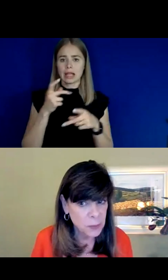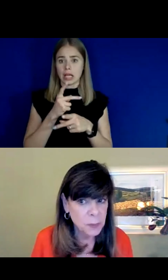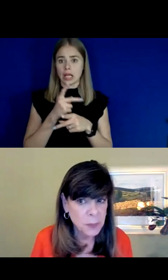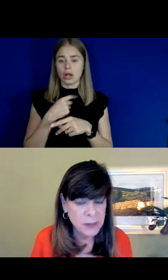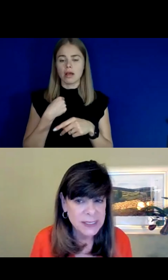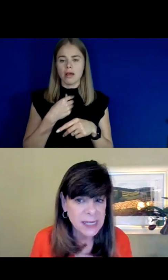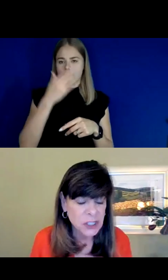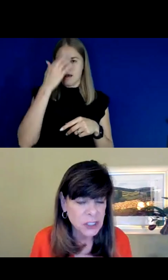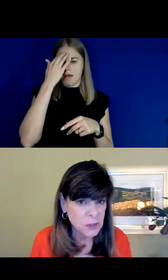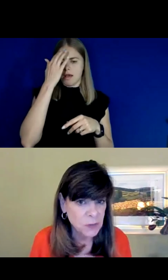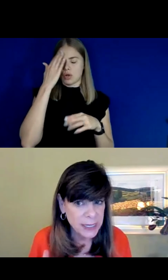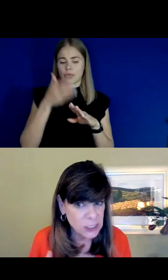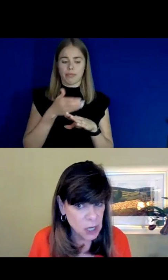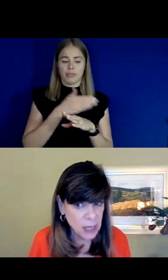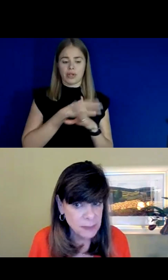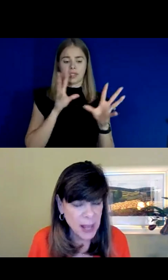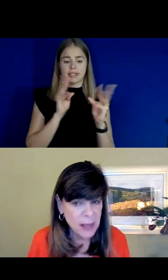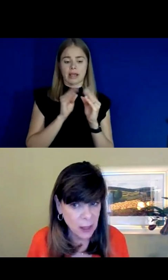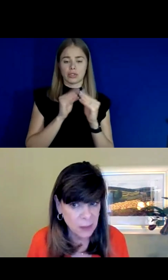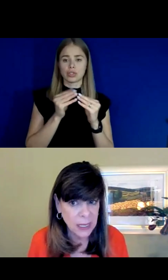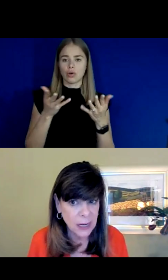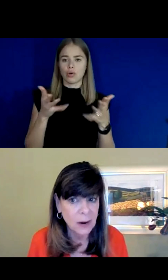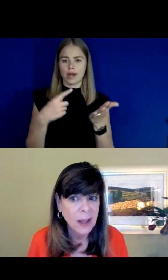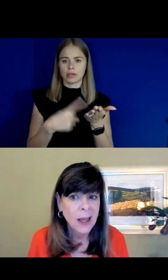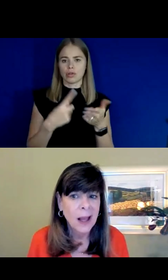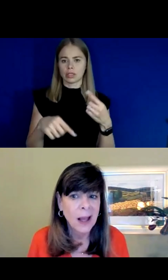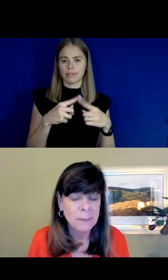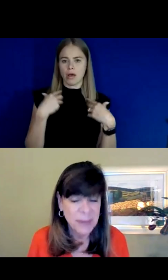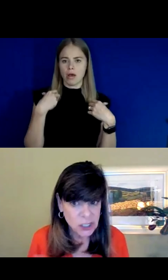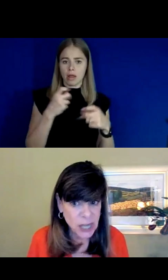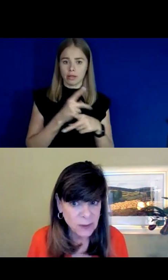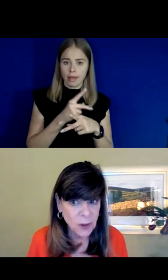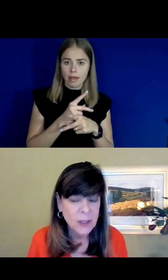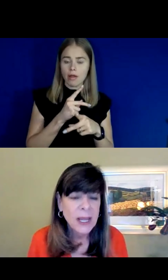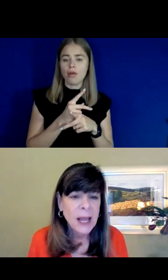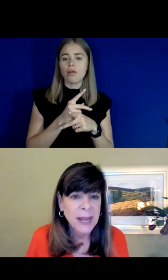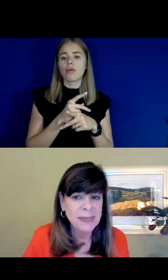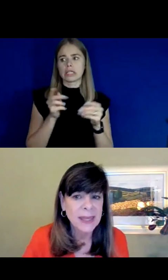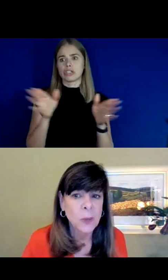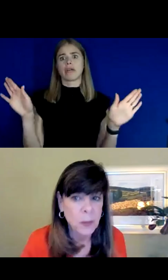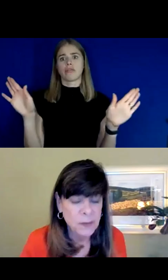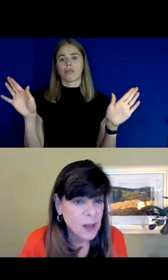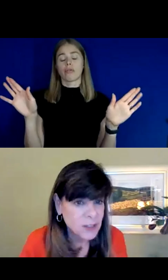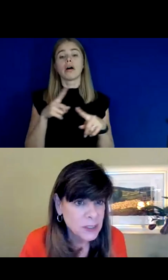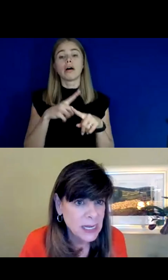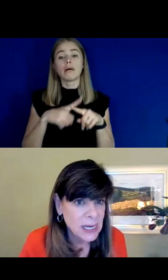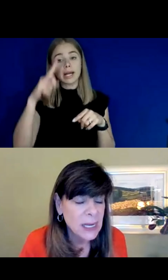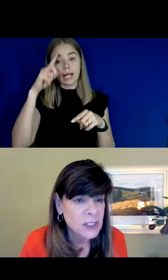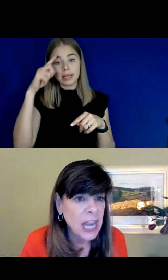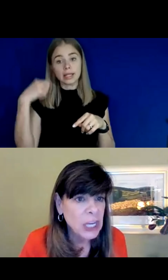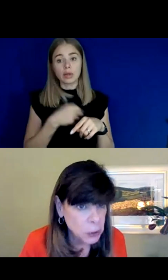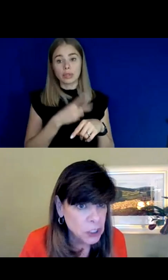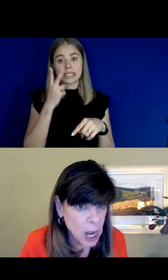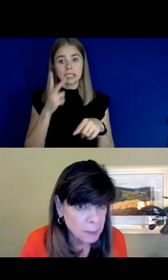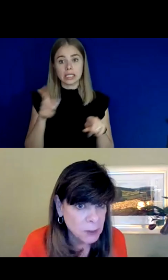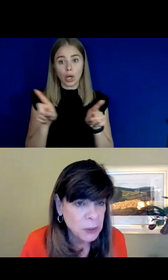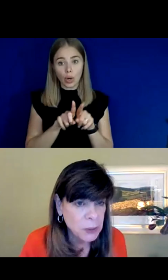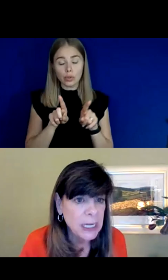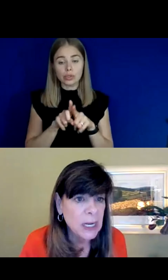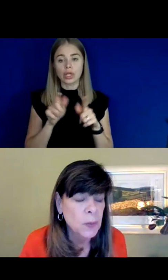know through previous sessions, you've already talked about healthcare in general, but I think what we've also seen is a